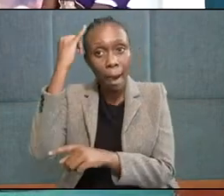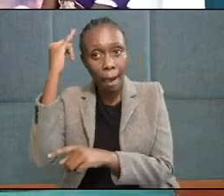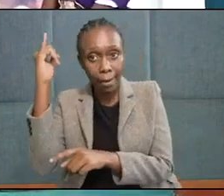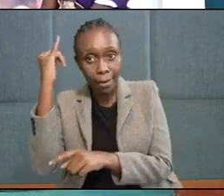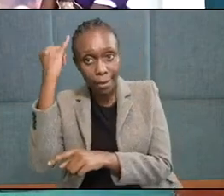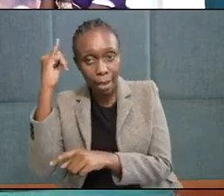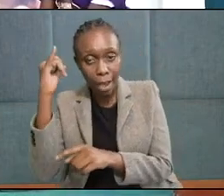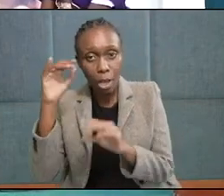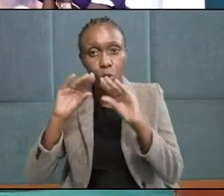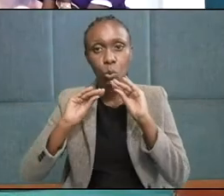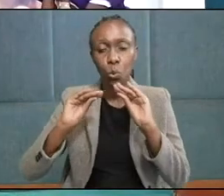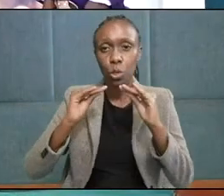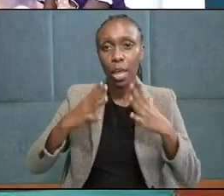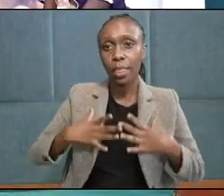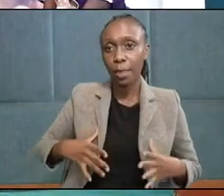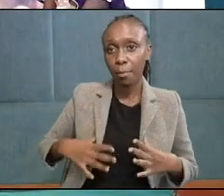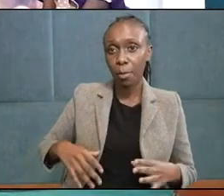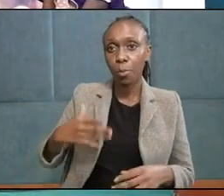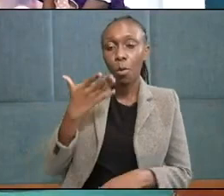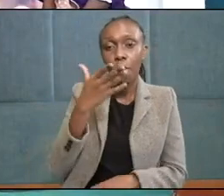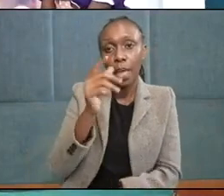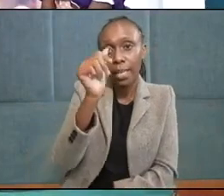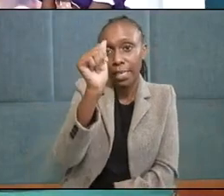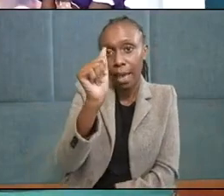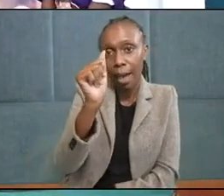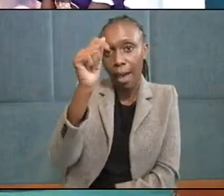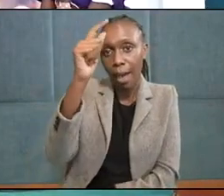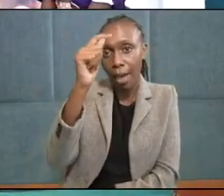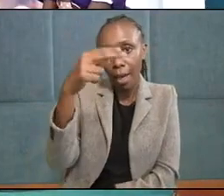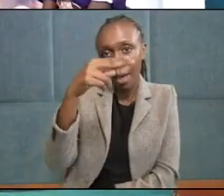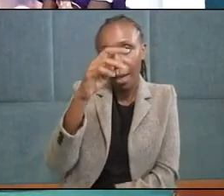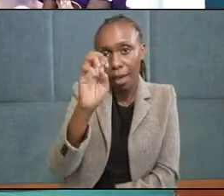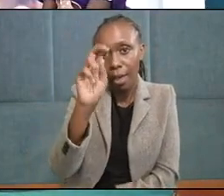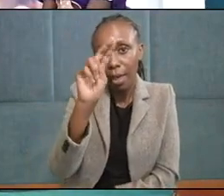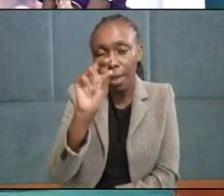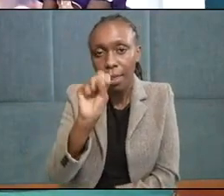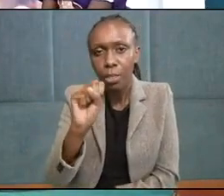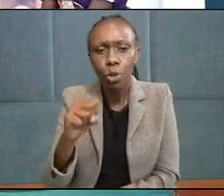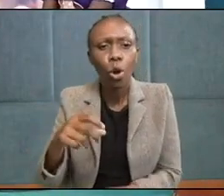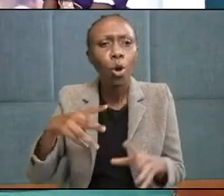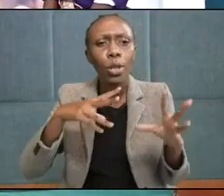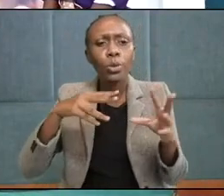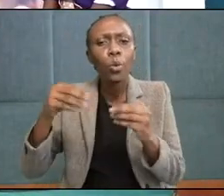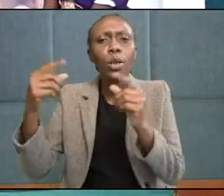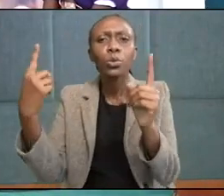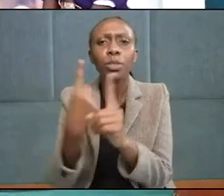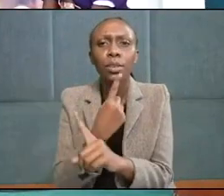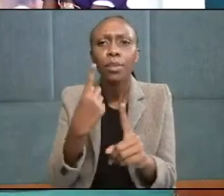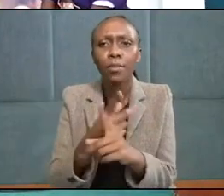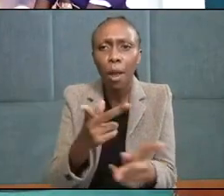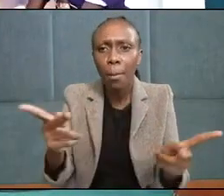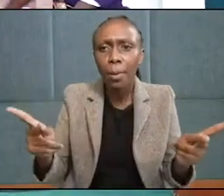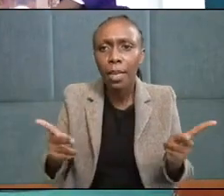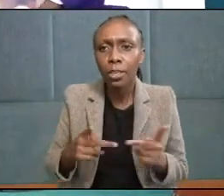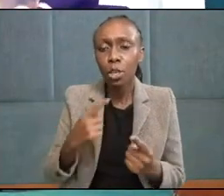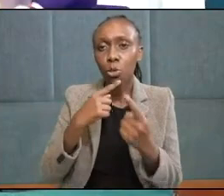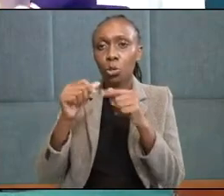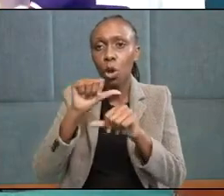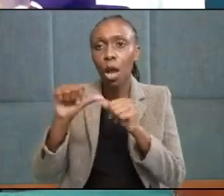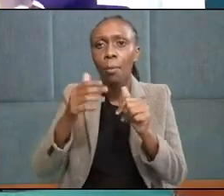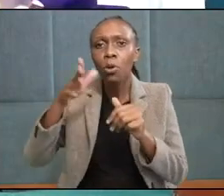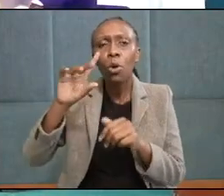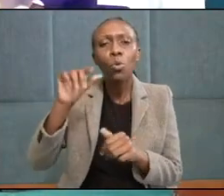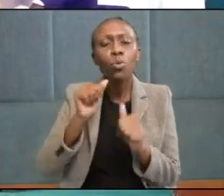teach the people at Athens. And he went to different places to talk about God. What was the first place Paul went to